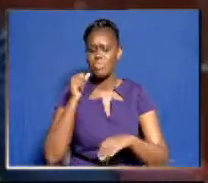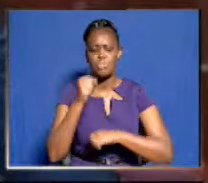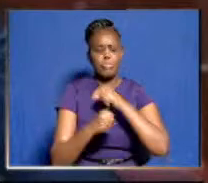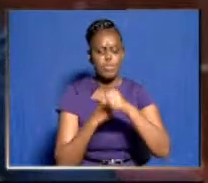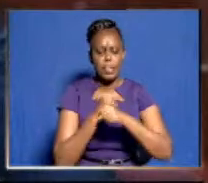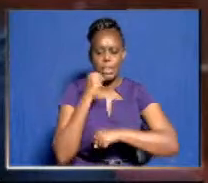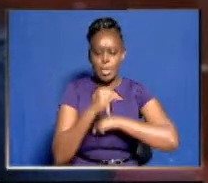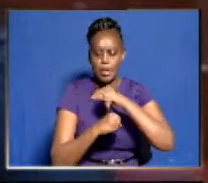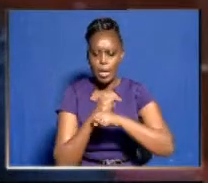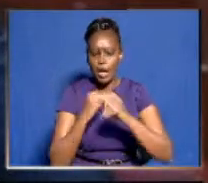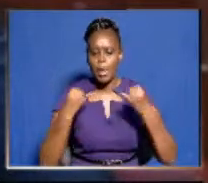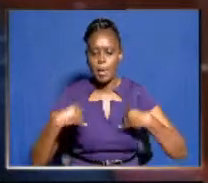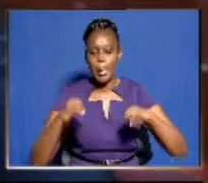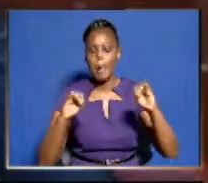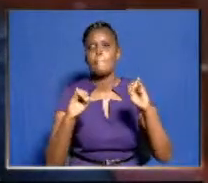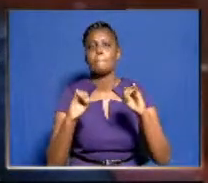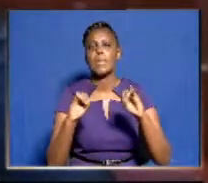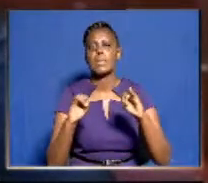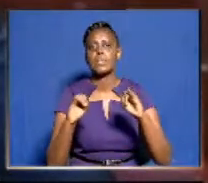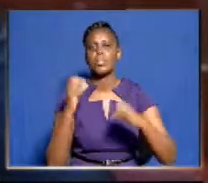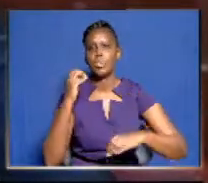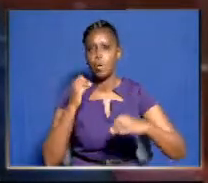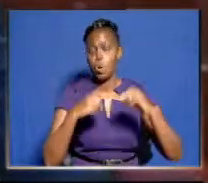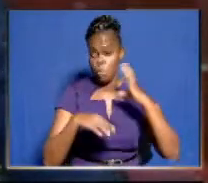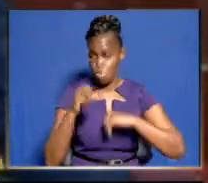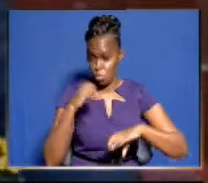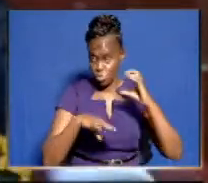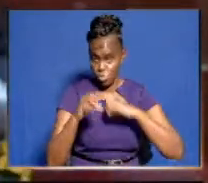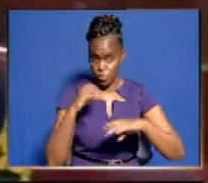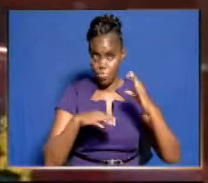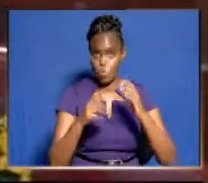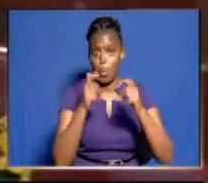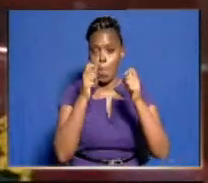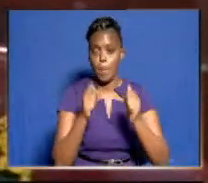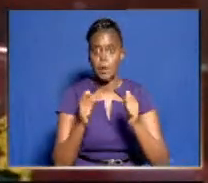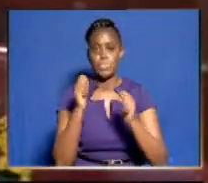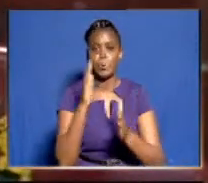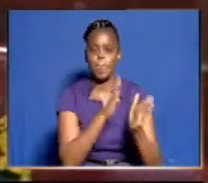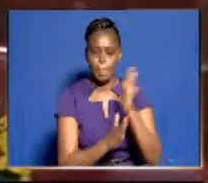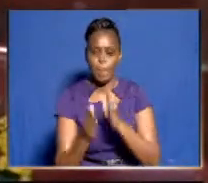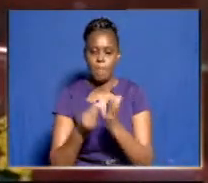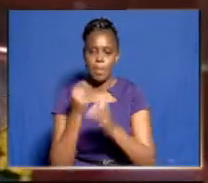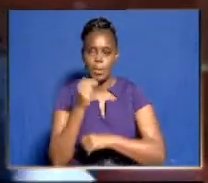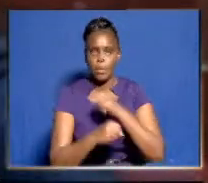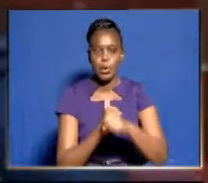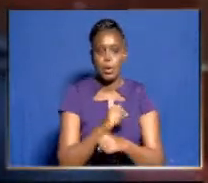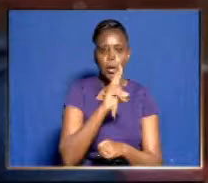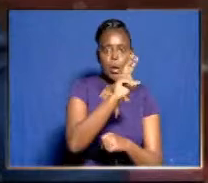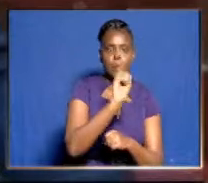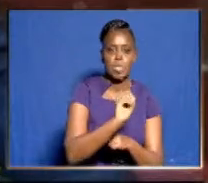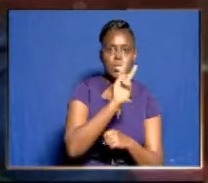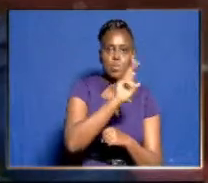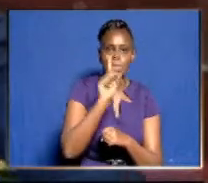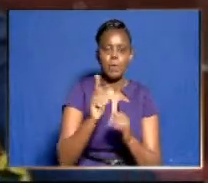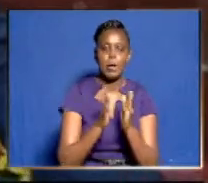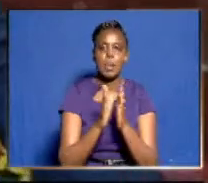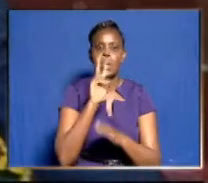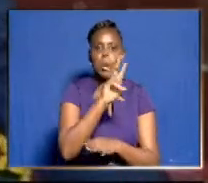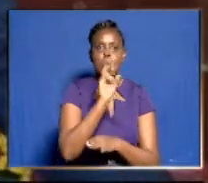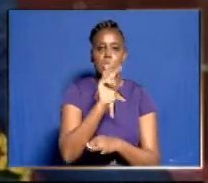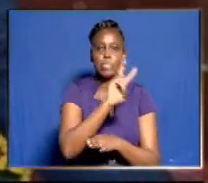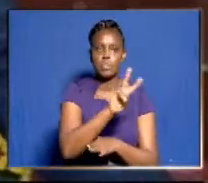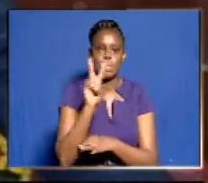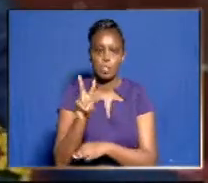of non-implementation of contributory pension plans. In the financial year 2021-2022, the